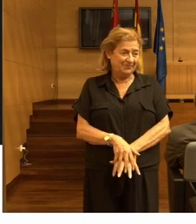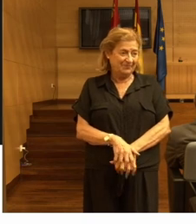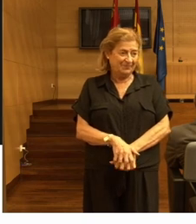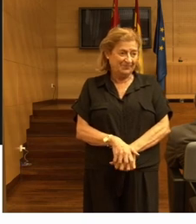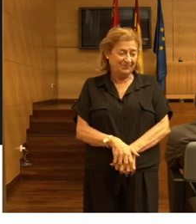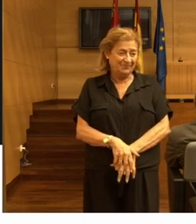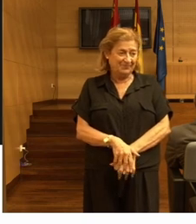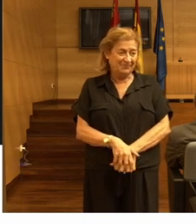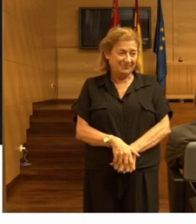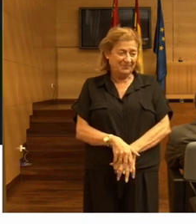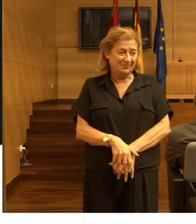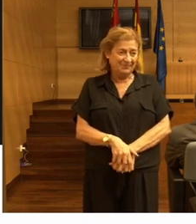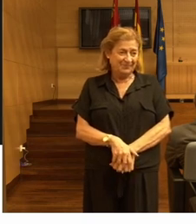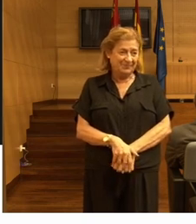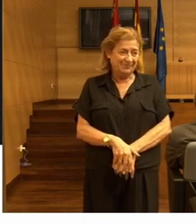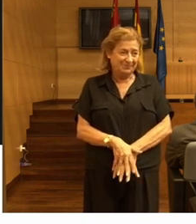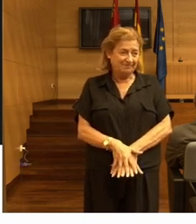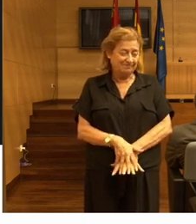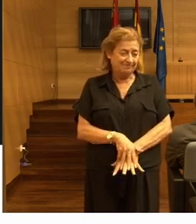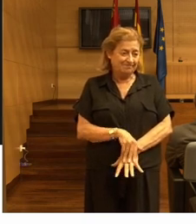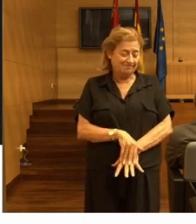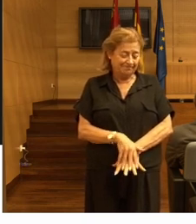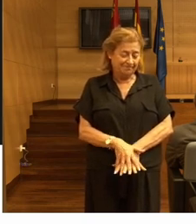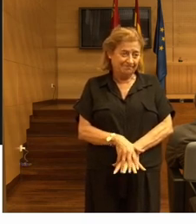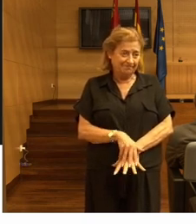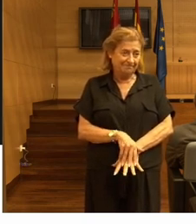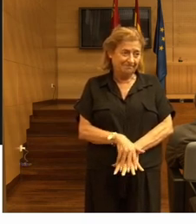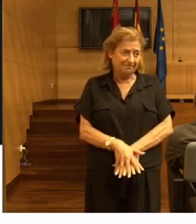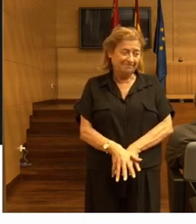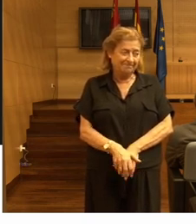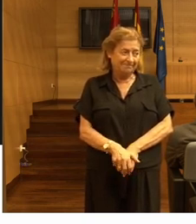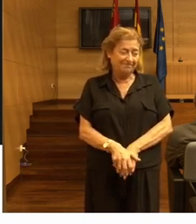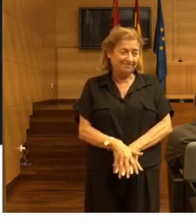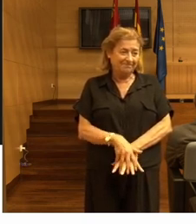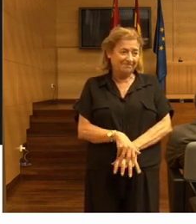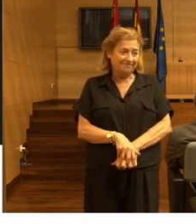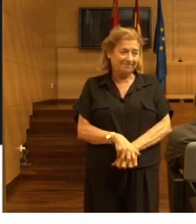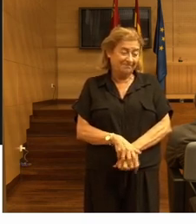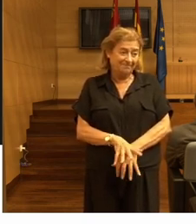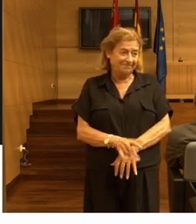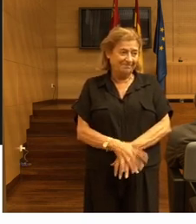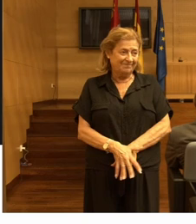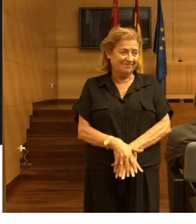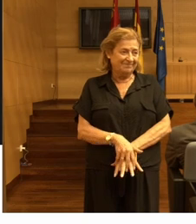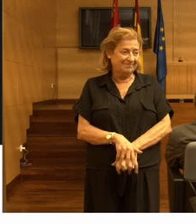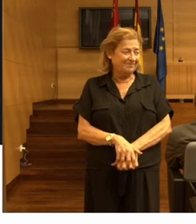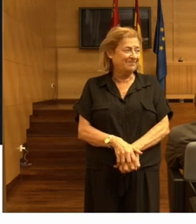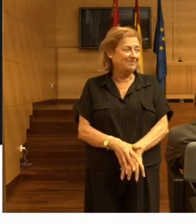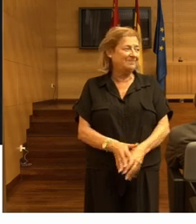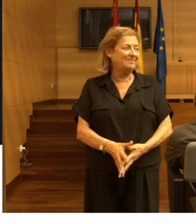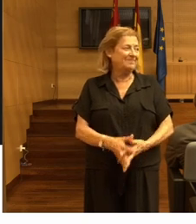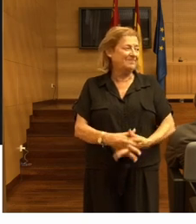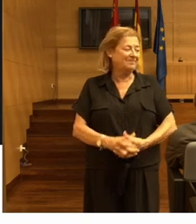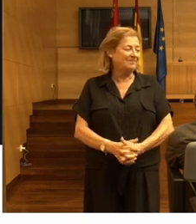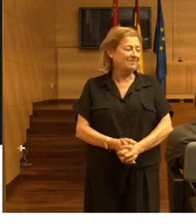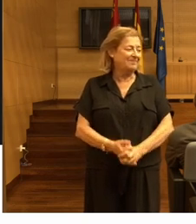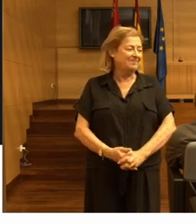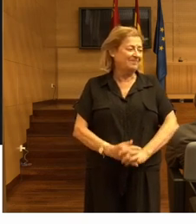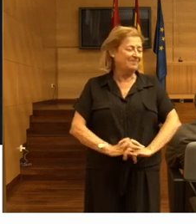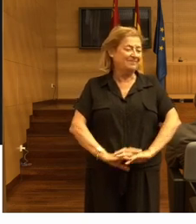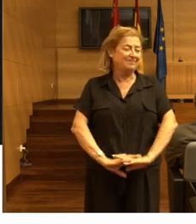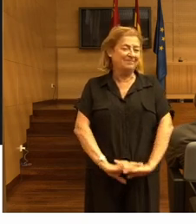years or so that I've been heading, let's say, a department, we used zero restraints and bed rails